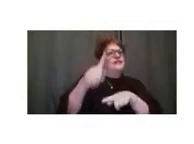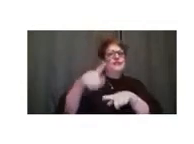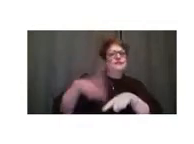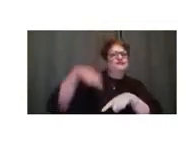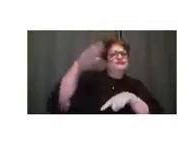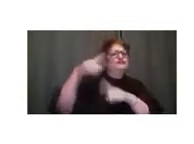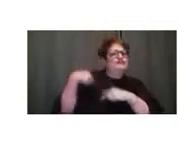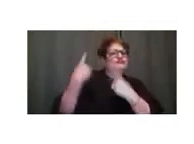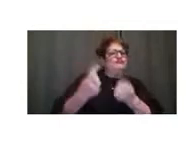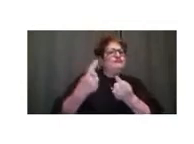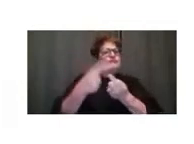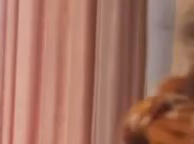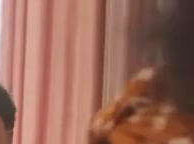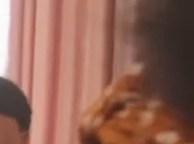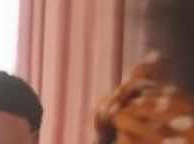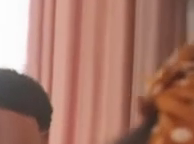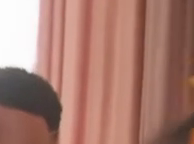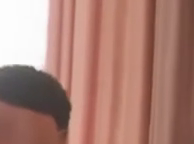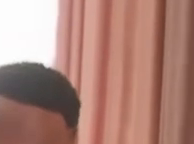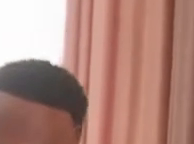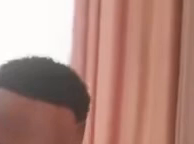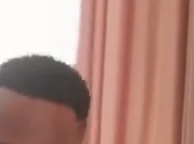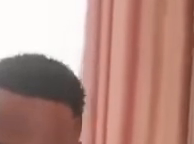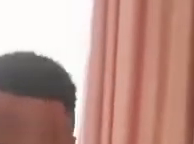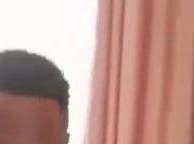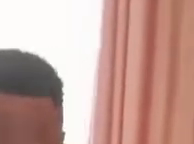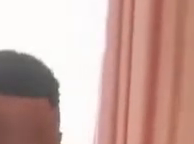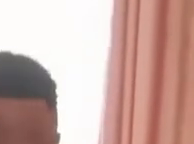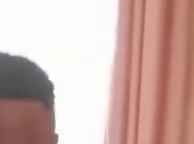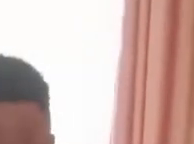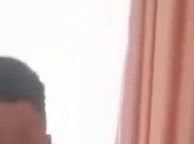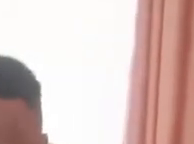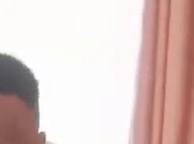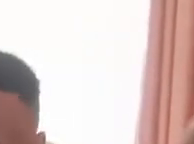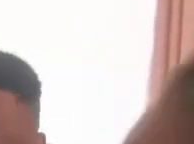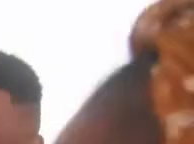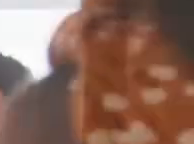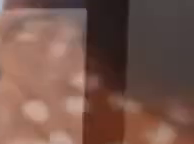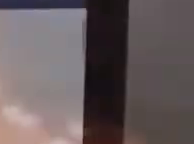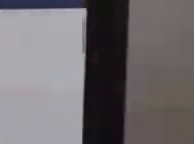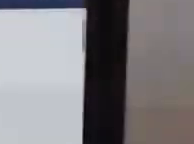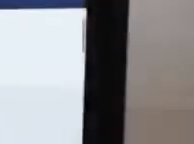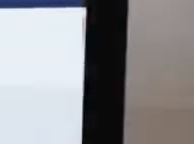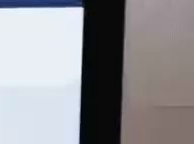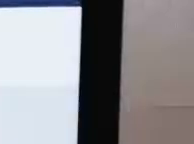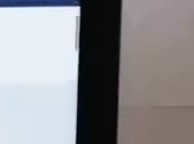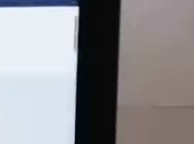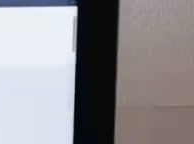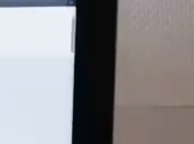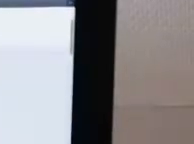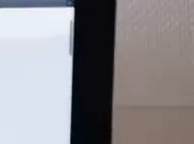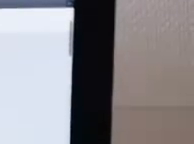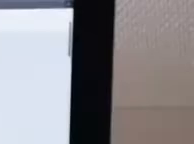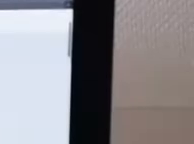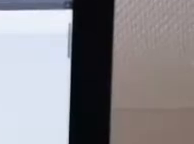we have been receiving throughout our lives, whether from our family and friends, society as a whole, the mass media, and